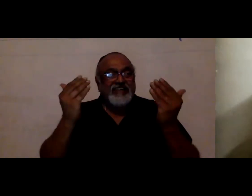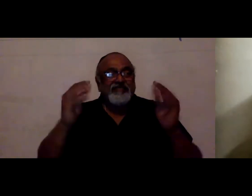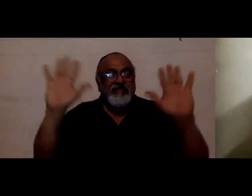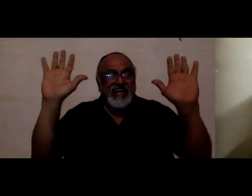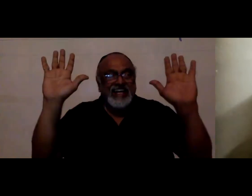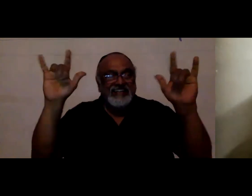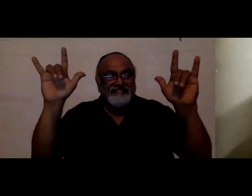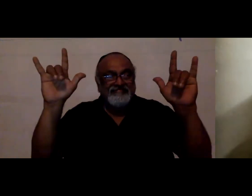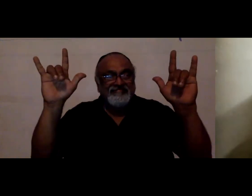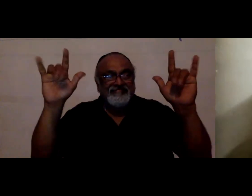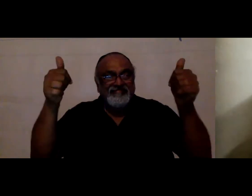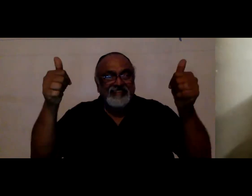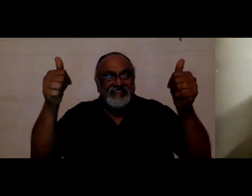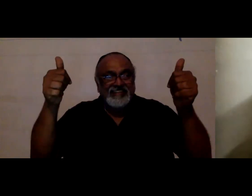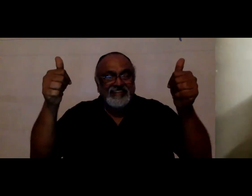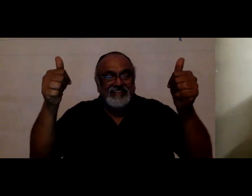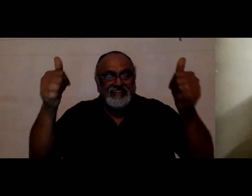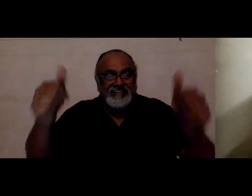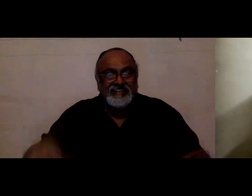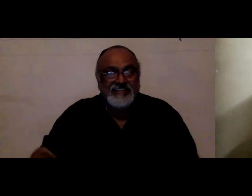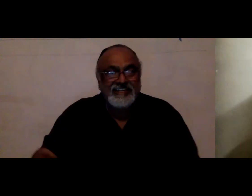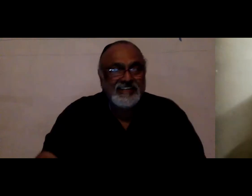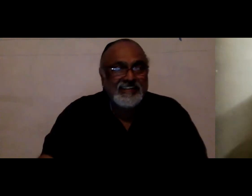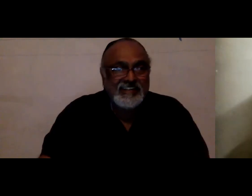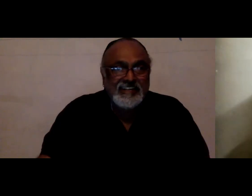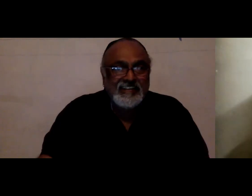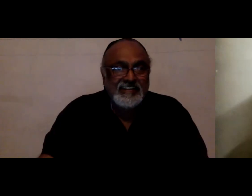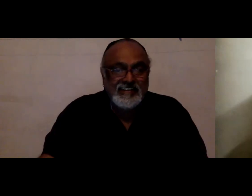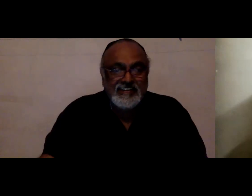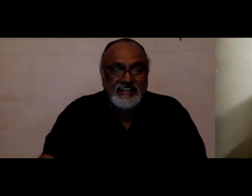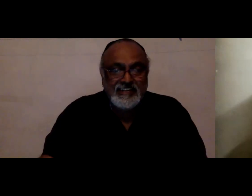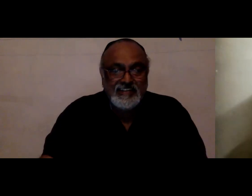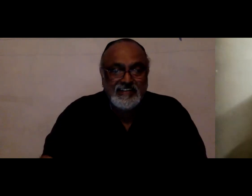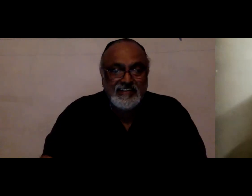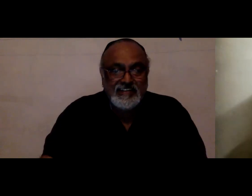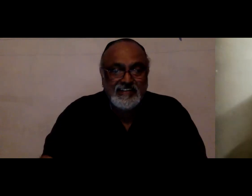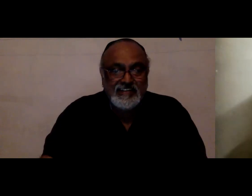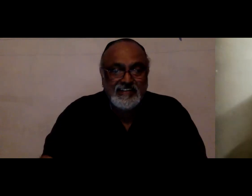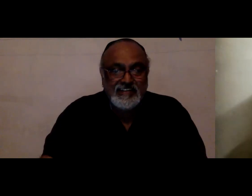Happy Holi to everyone. Bye. Thank you, ma'am. Thank you, guys. Bye.